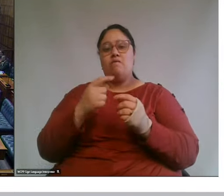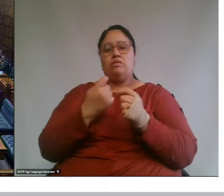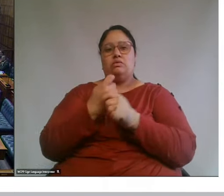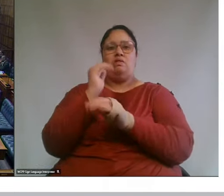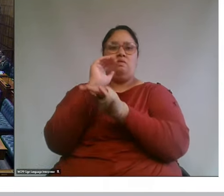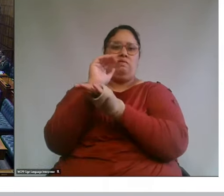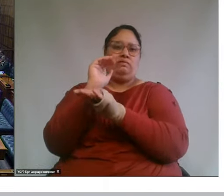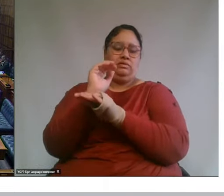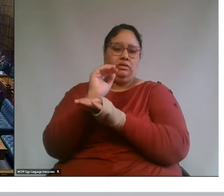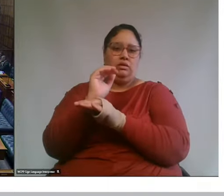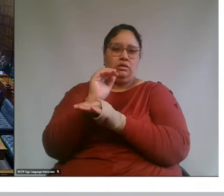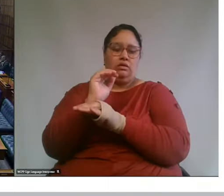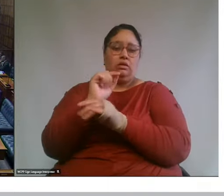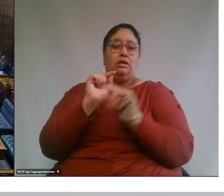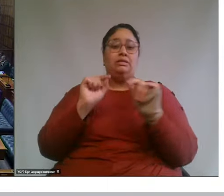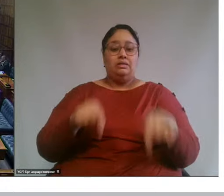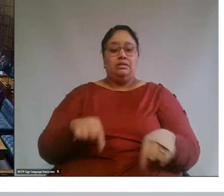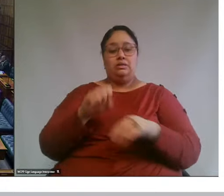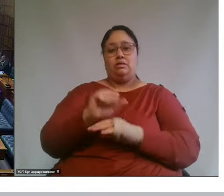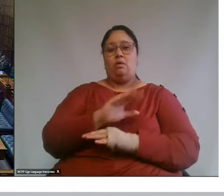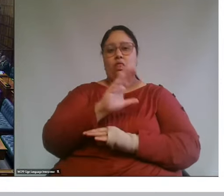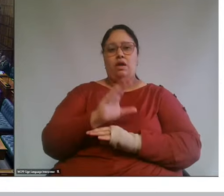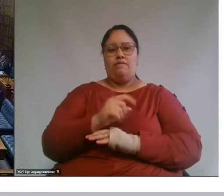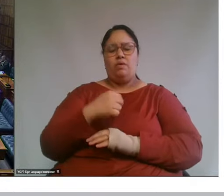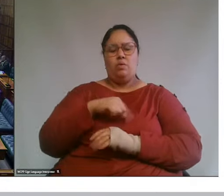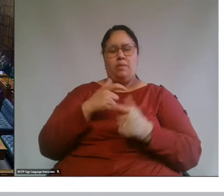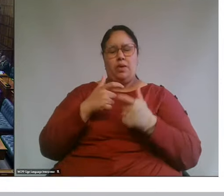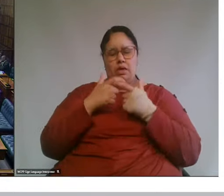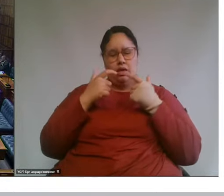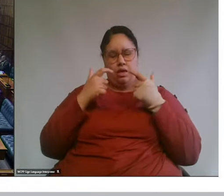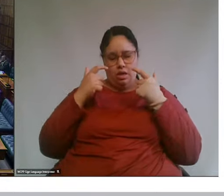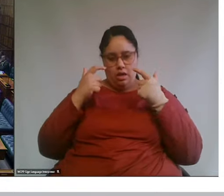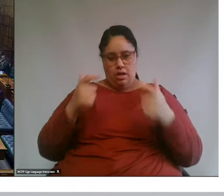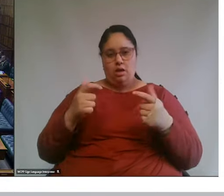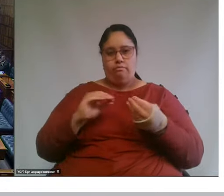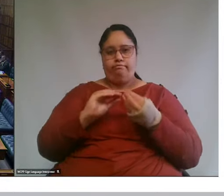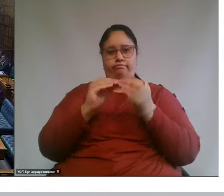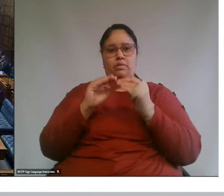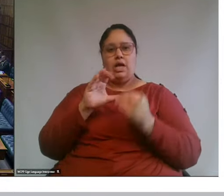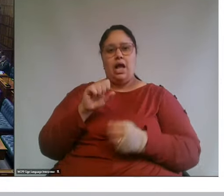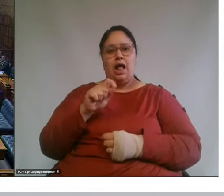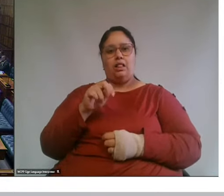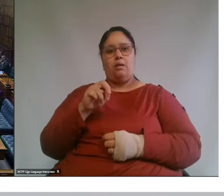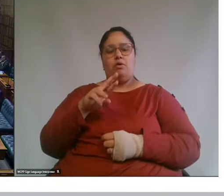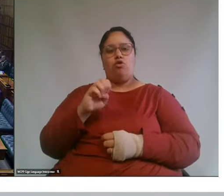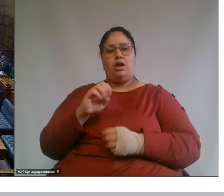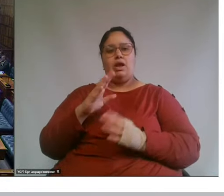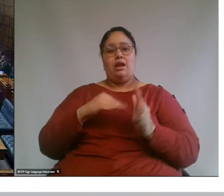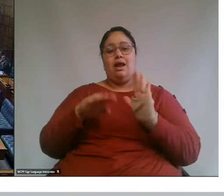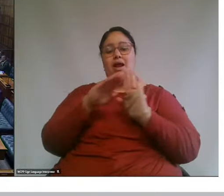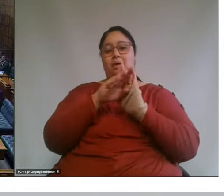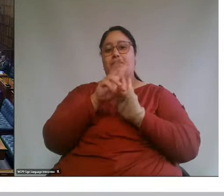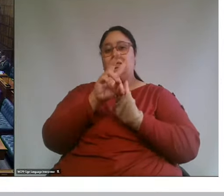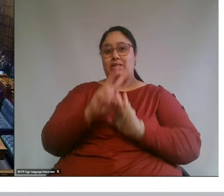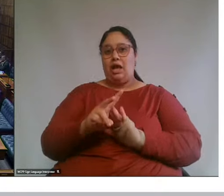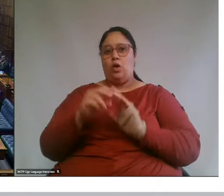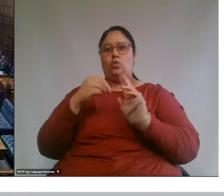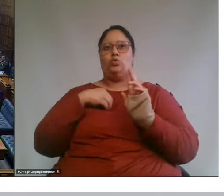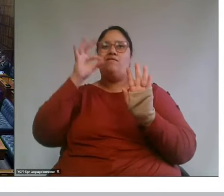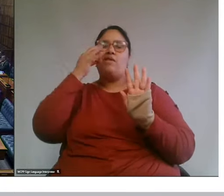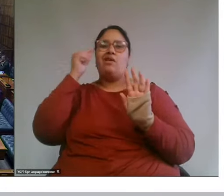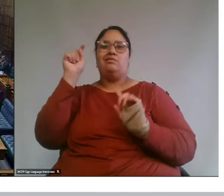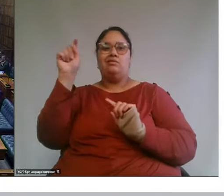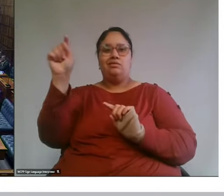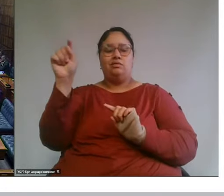export um and South Africa is a major Global producer of catamarans ranking second to France and in